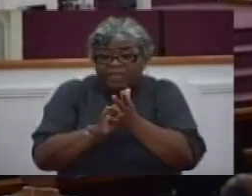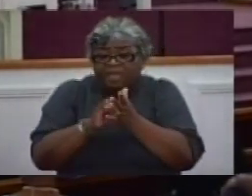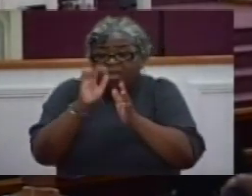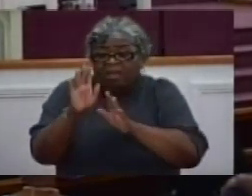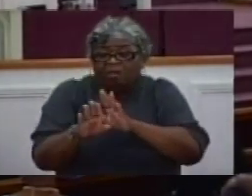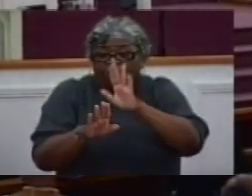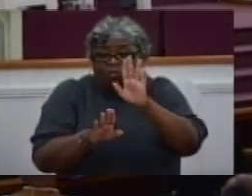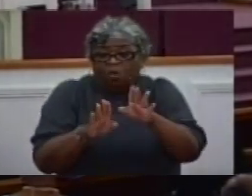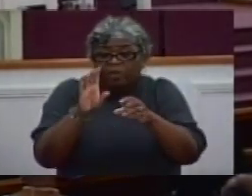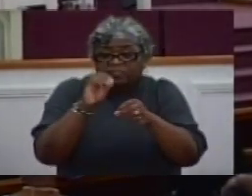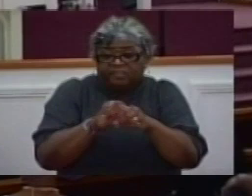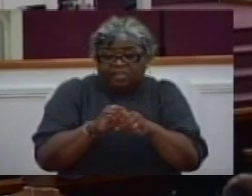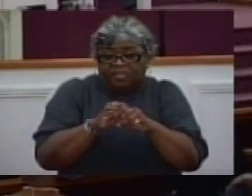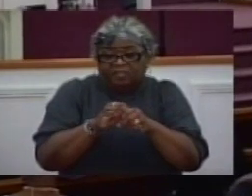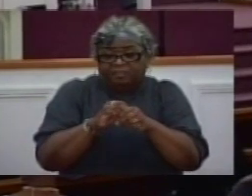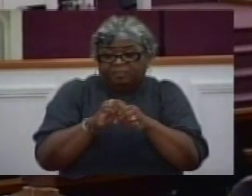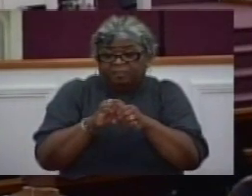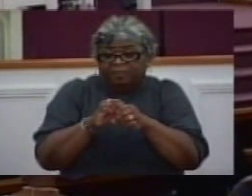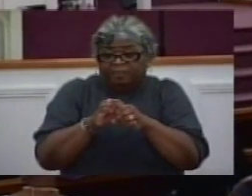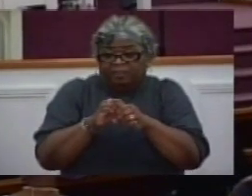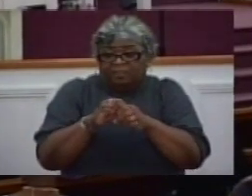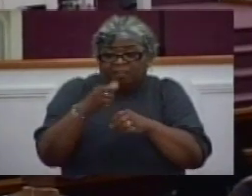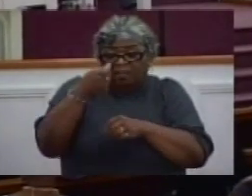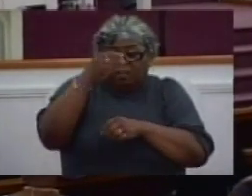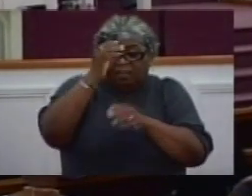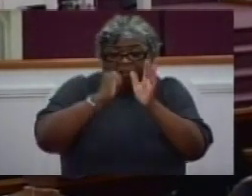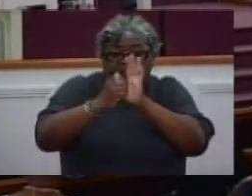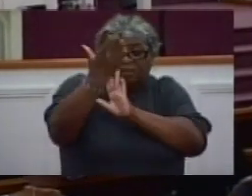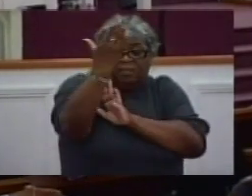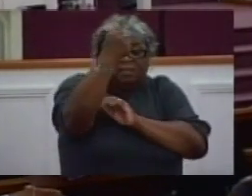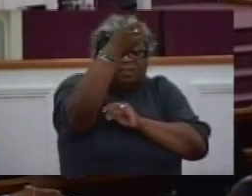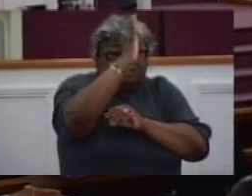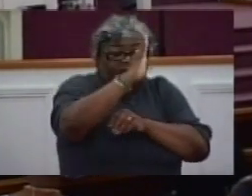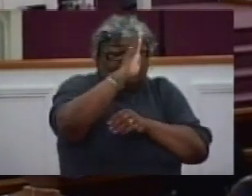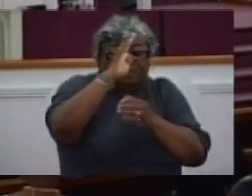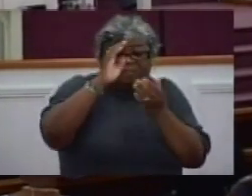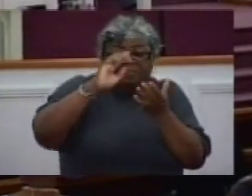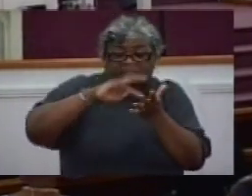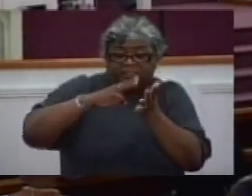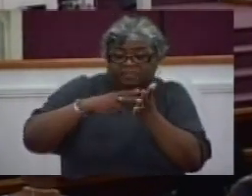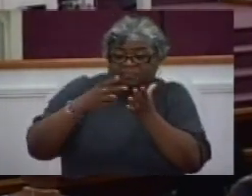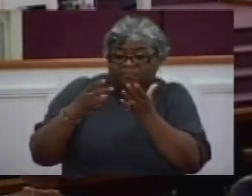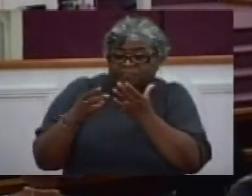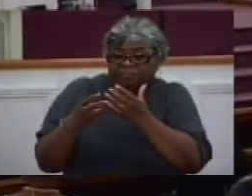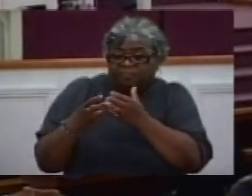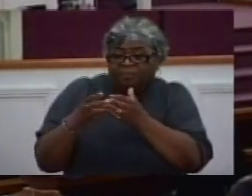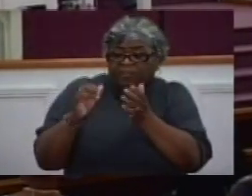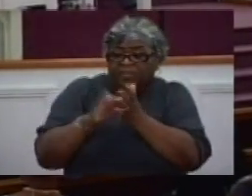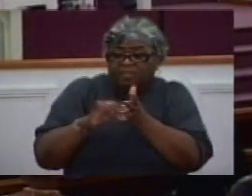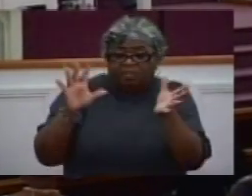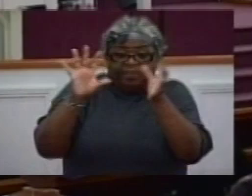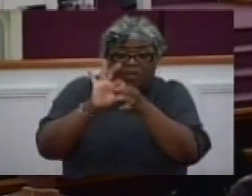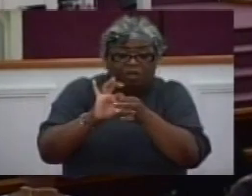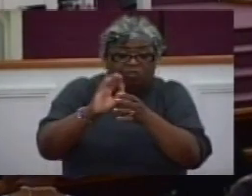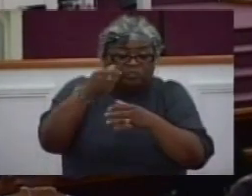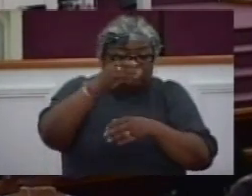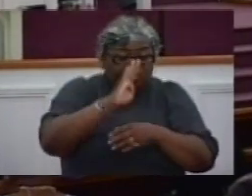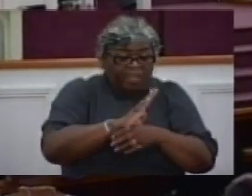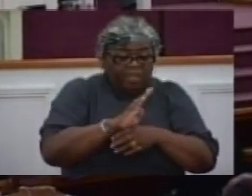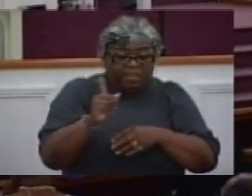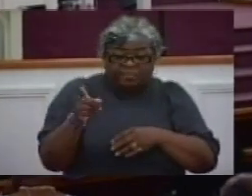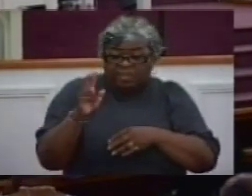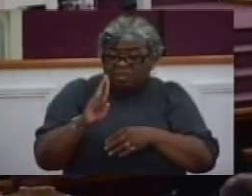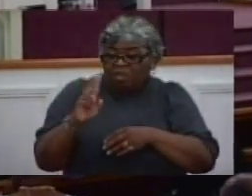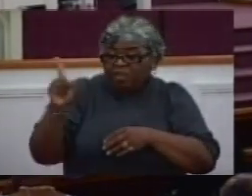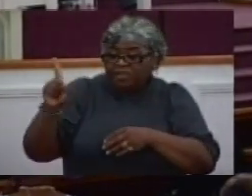walks in the adoring effect of God simply means that they belong to God. They